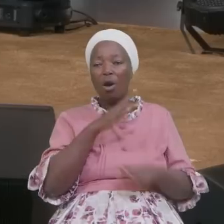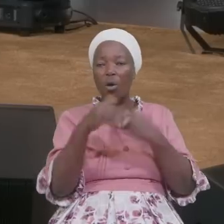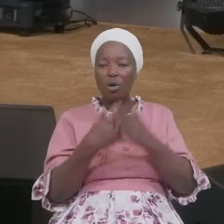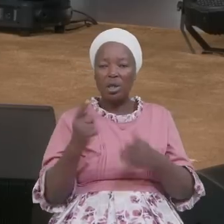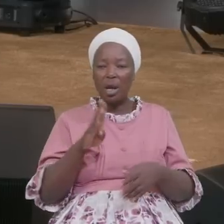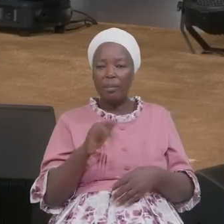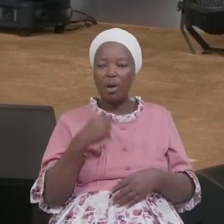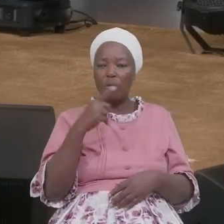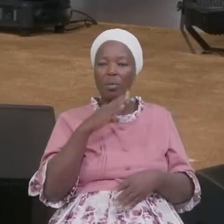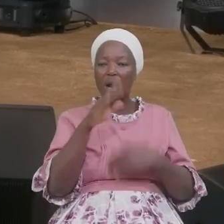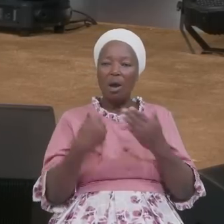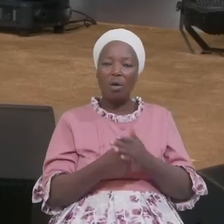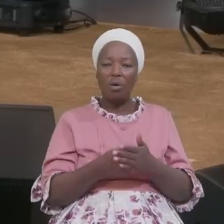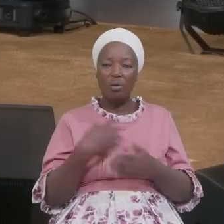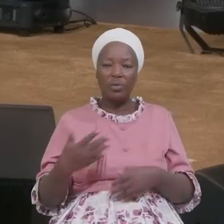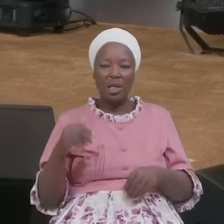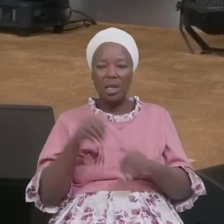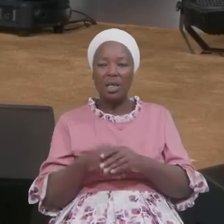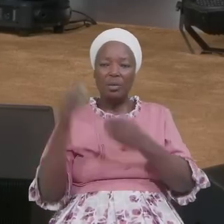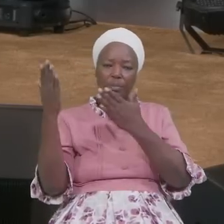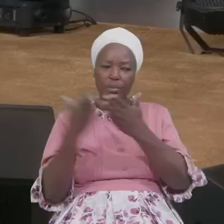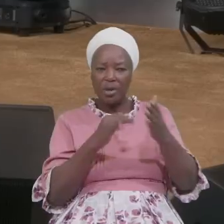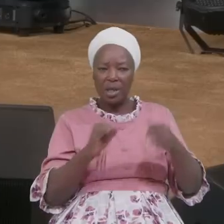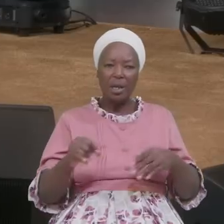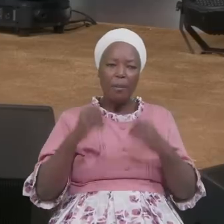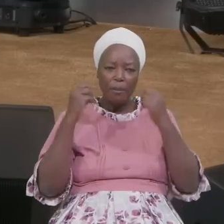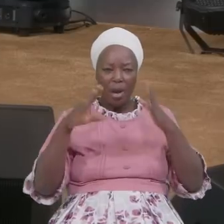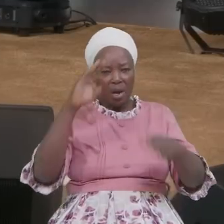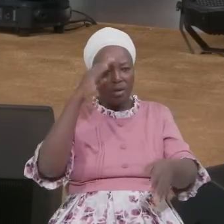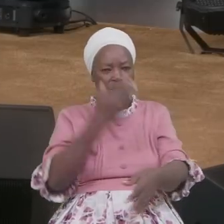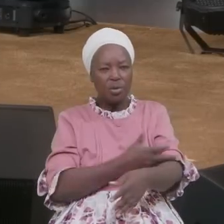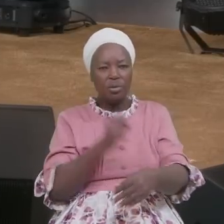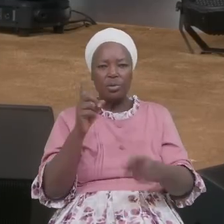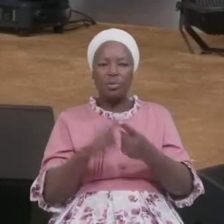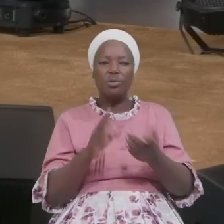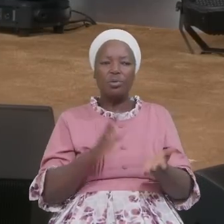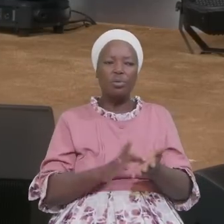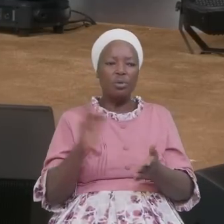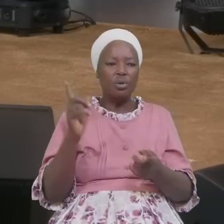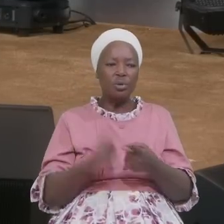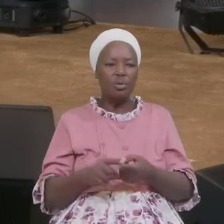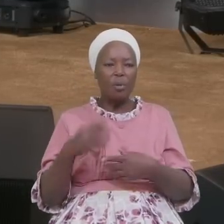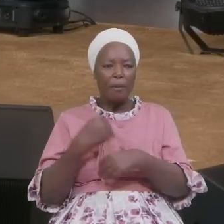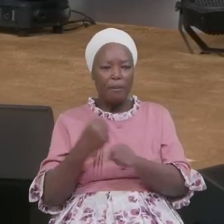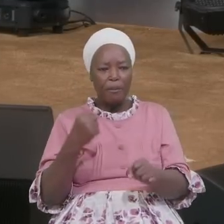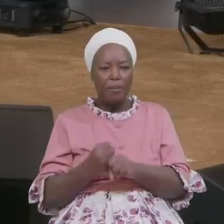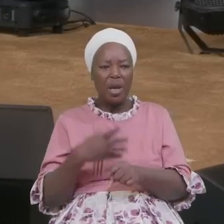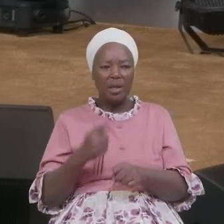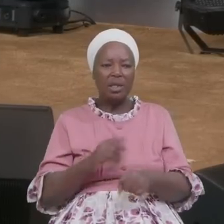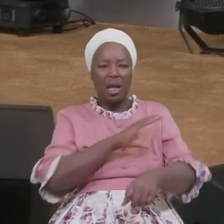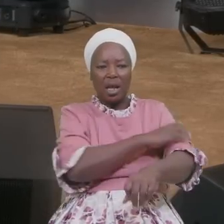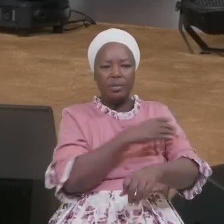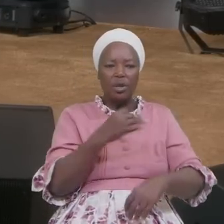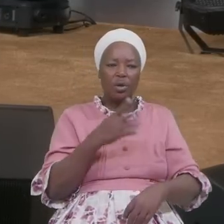all things, in bringing many sons to glory, to make the captain of